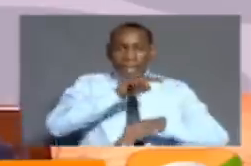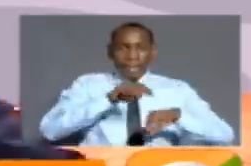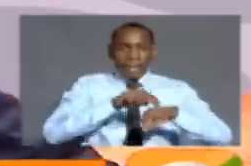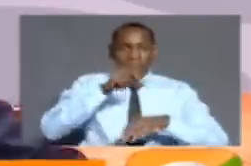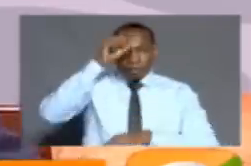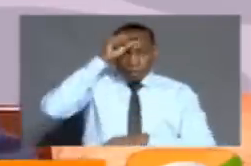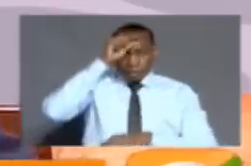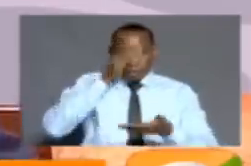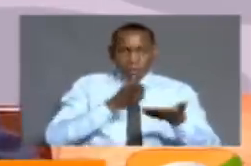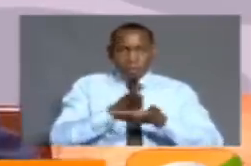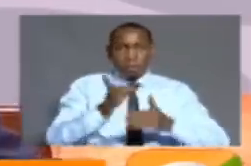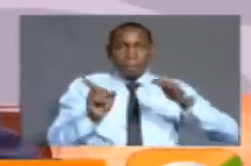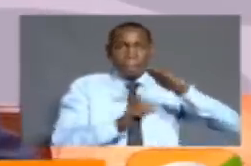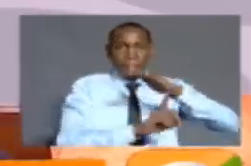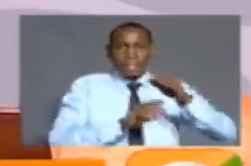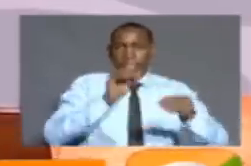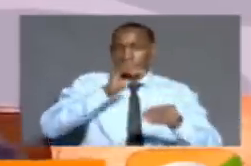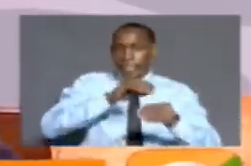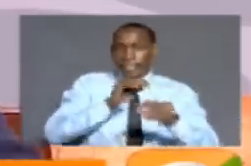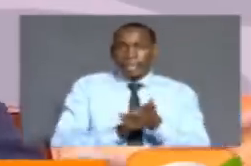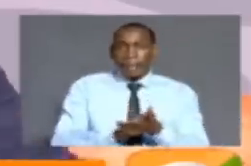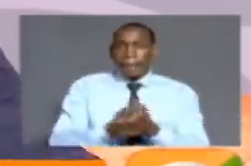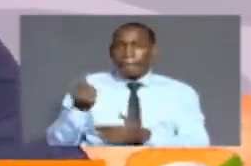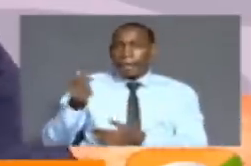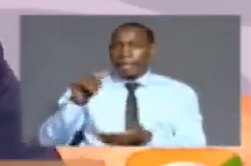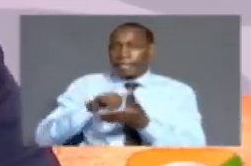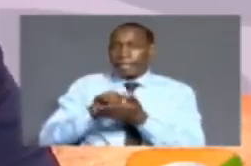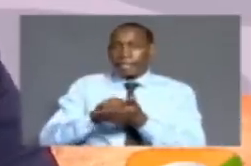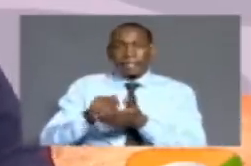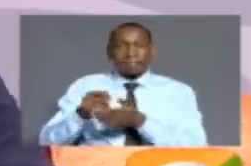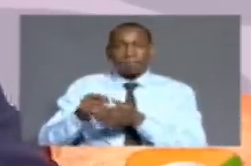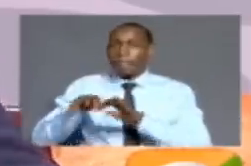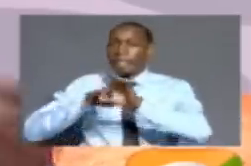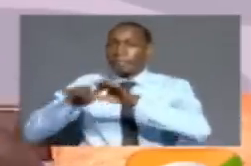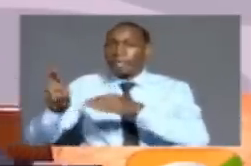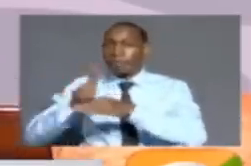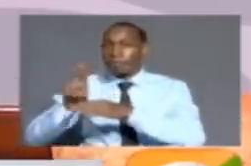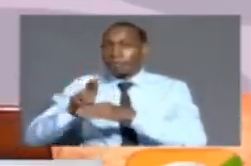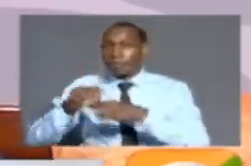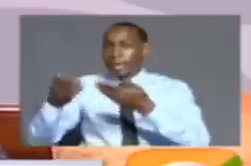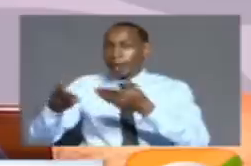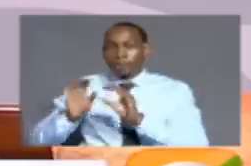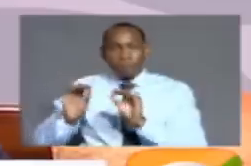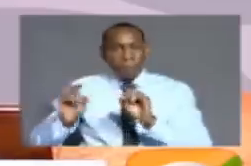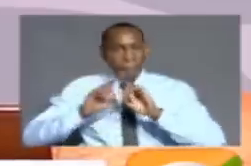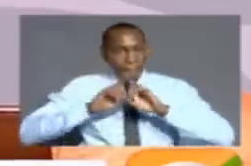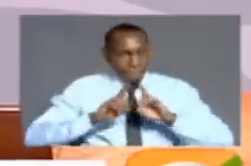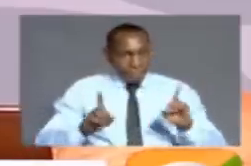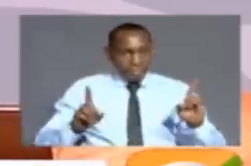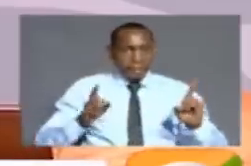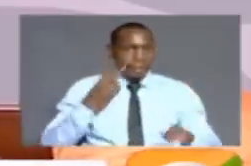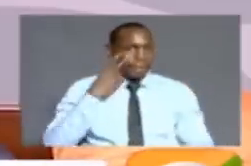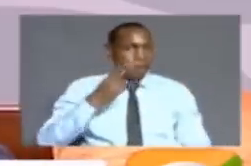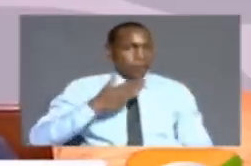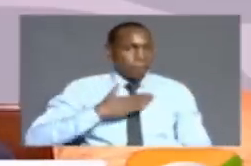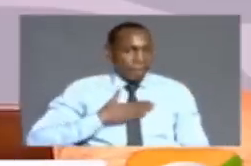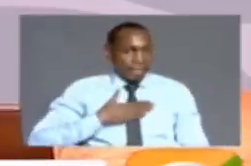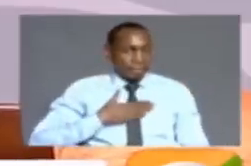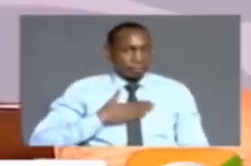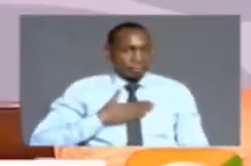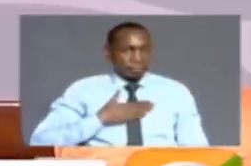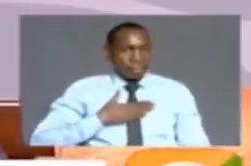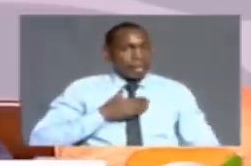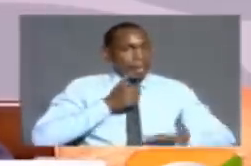government under the Ministry of Interior. Mm-hmm. Some money where you don't have to really account right, for it. Right. But that, in my view, is being